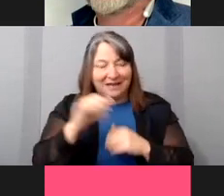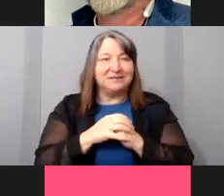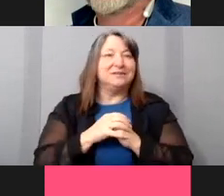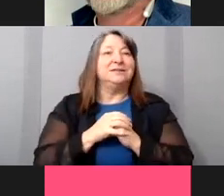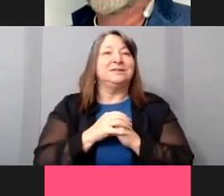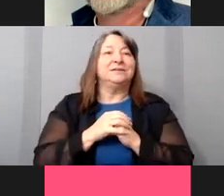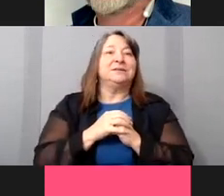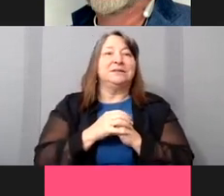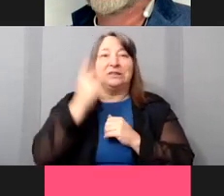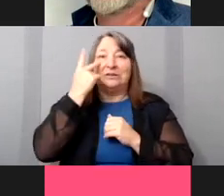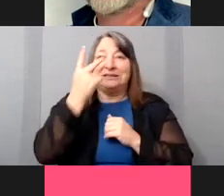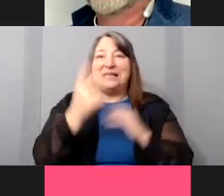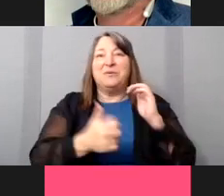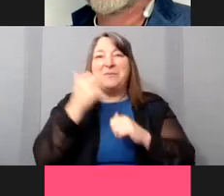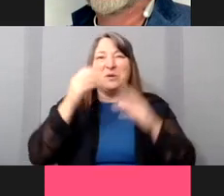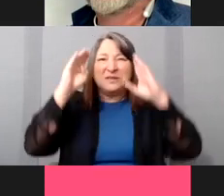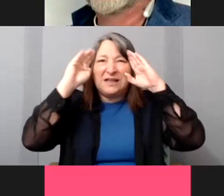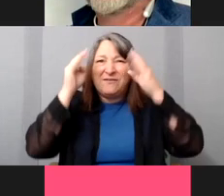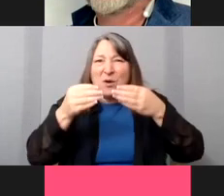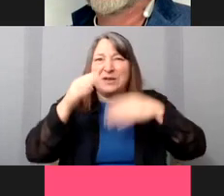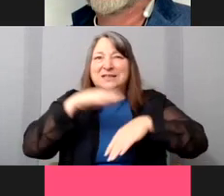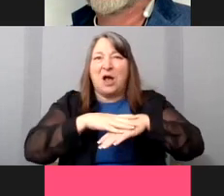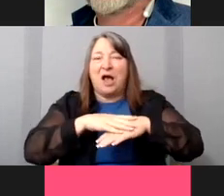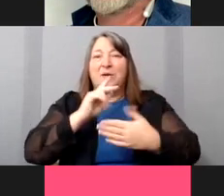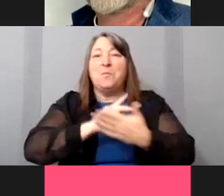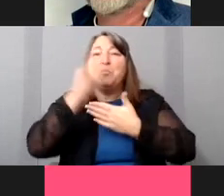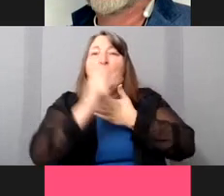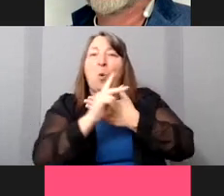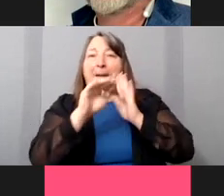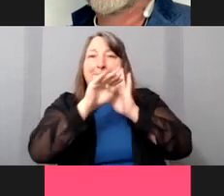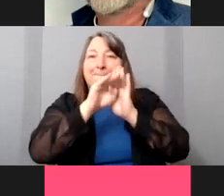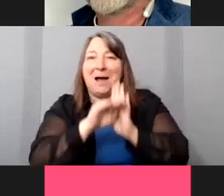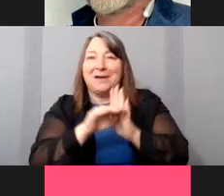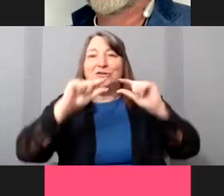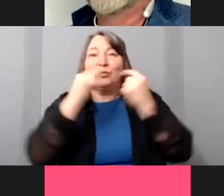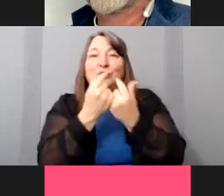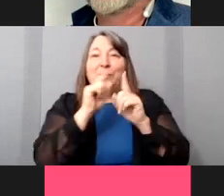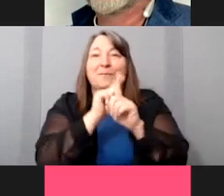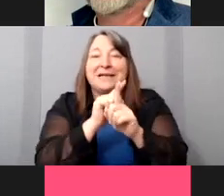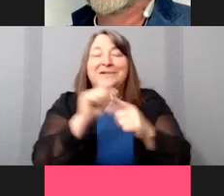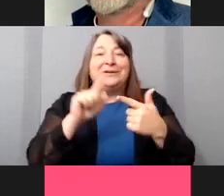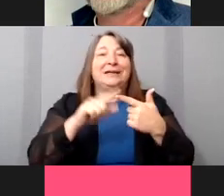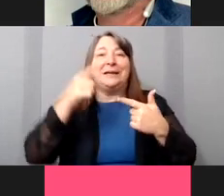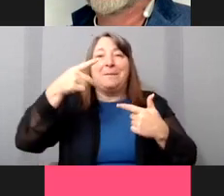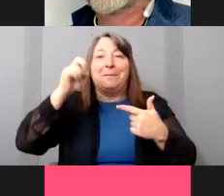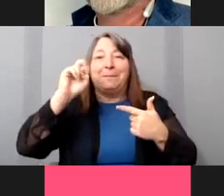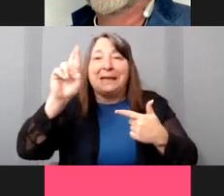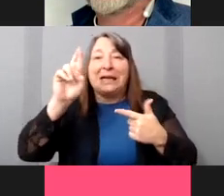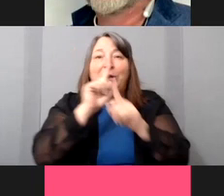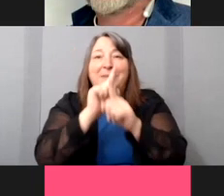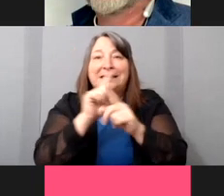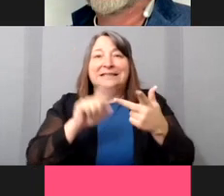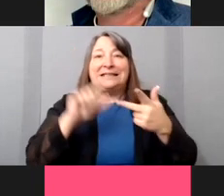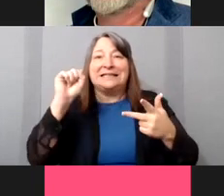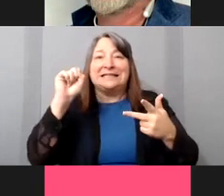here we also mostly focused on kind of program models, right? So group mentoring, peer mentoring, STEM mentoring.